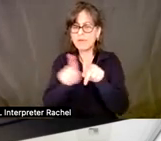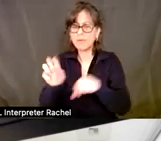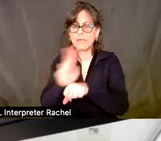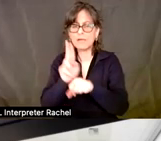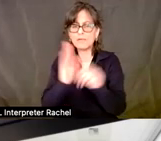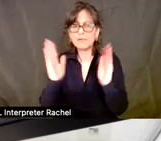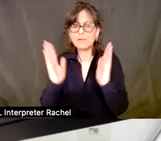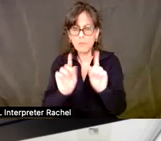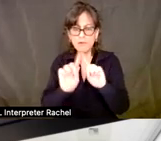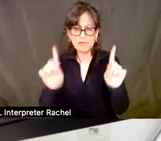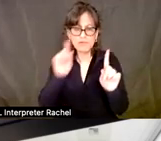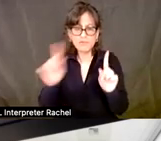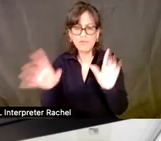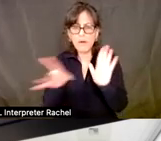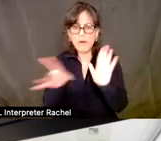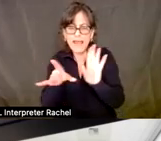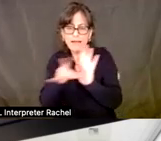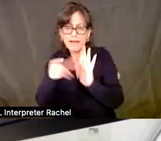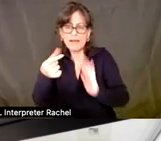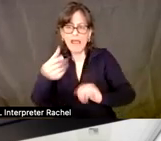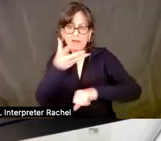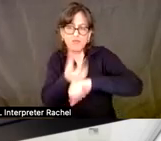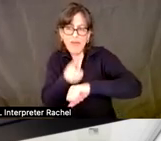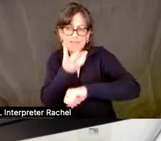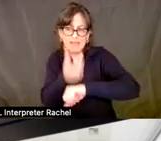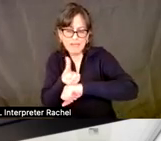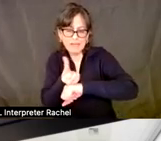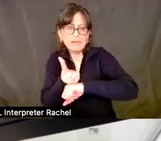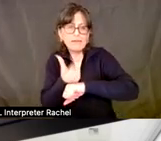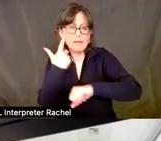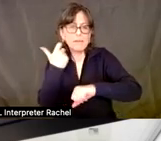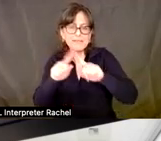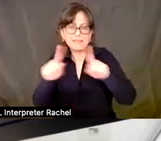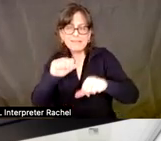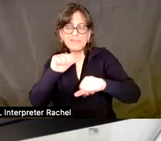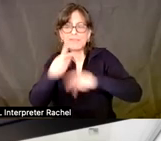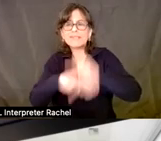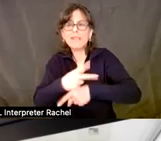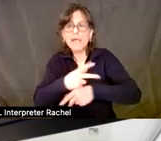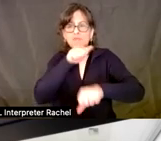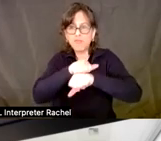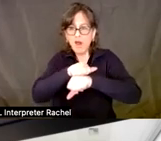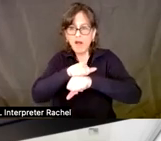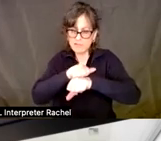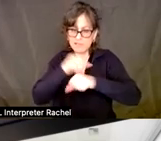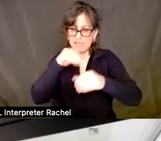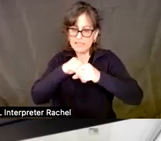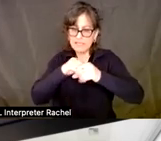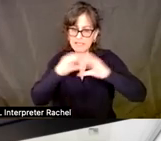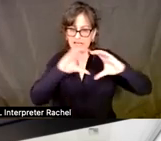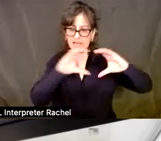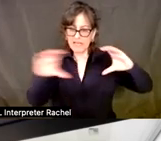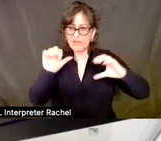differences in the Earth's magnetic and gravity fields that are caused by different kinds of rocks in the crust to illuminate the rock bodies